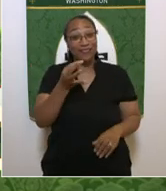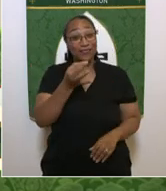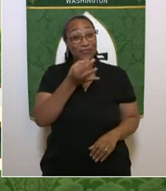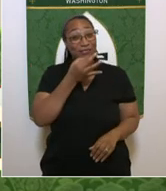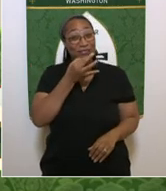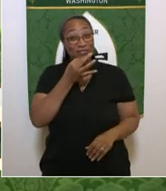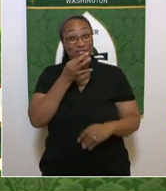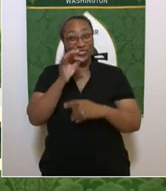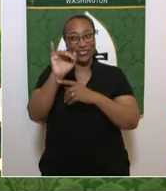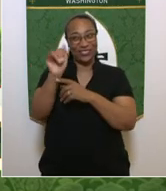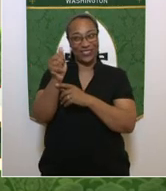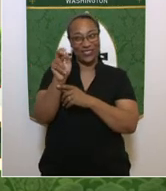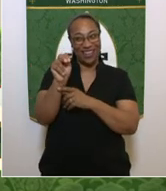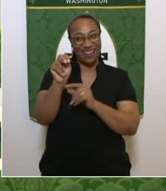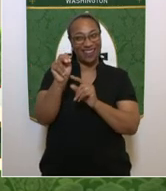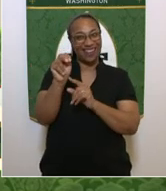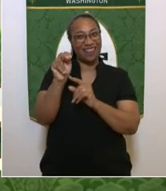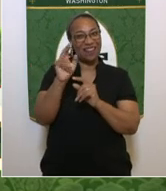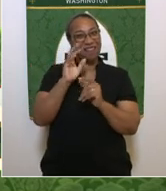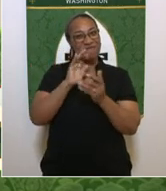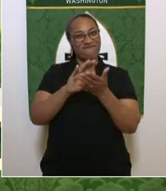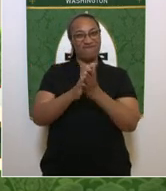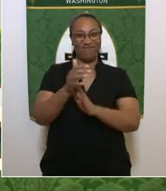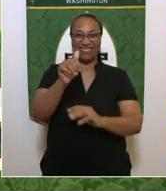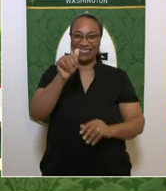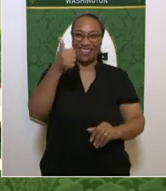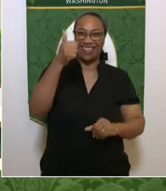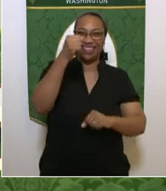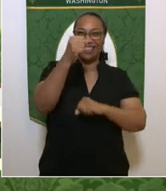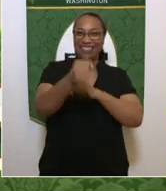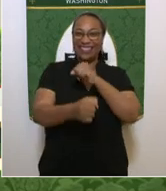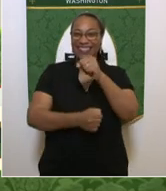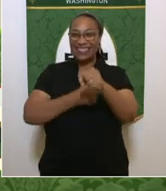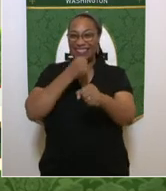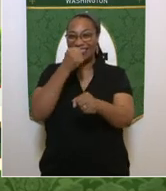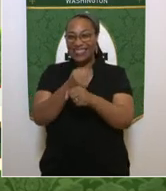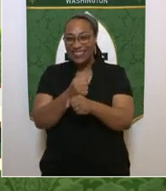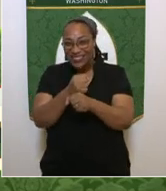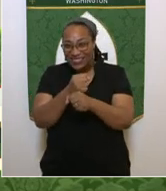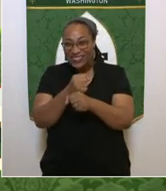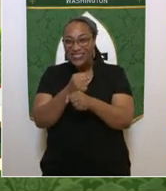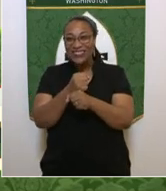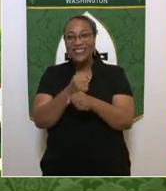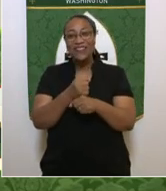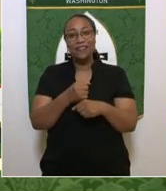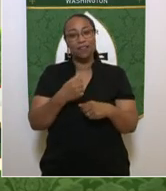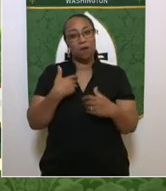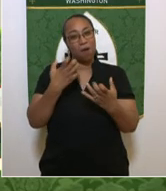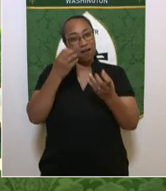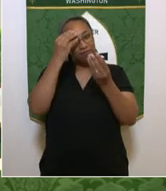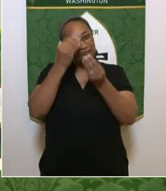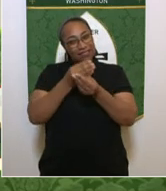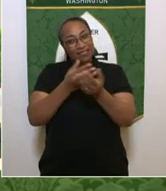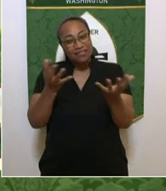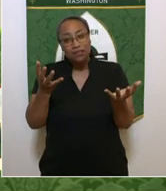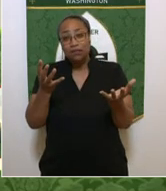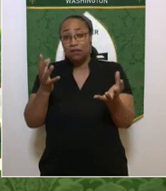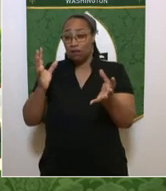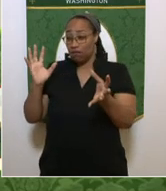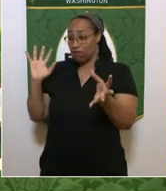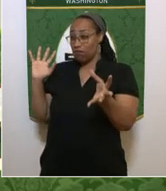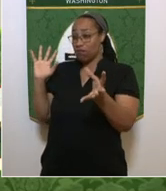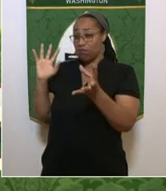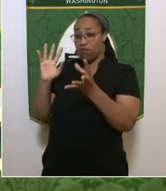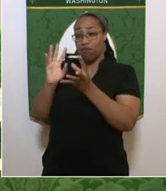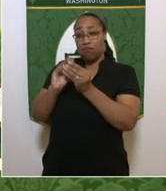would leave you with talking about what the themes have been for how we work in our city. And the